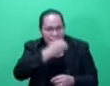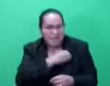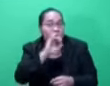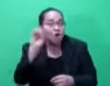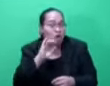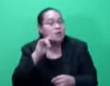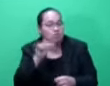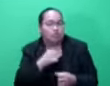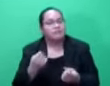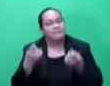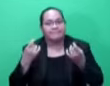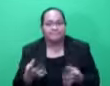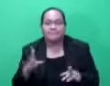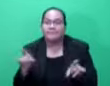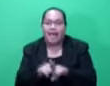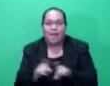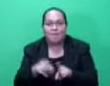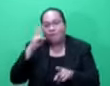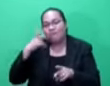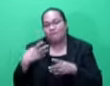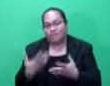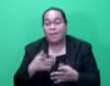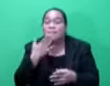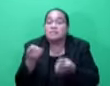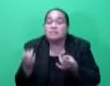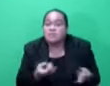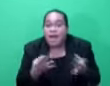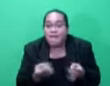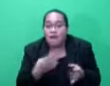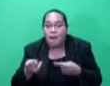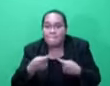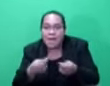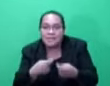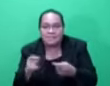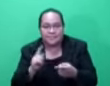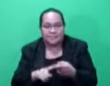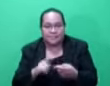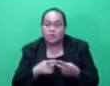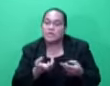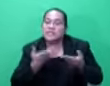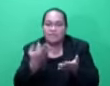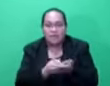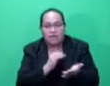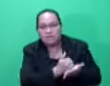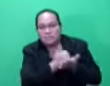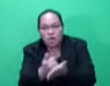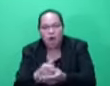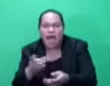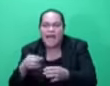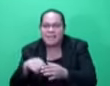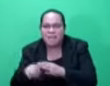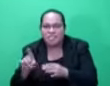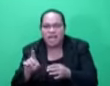be back to what it is. Let's be prepared for intense marketing, and let's give relief on the departure tax, on